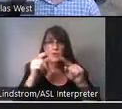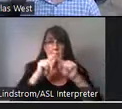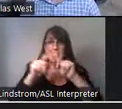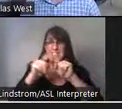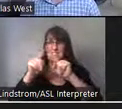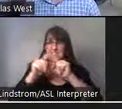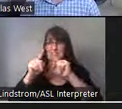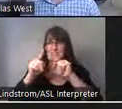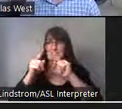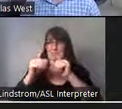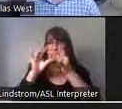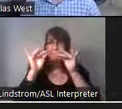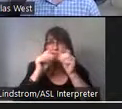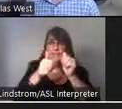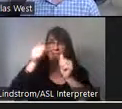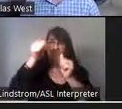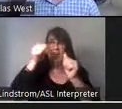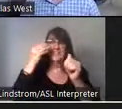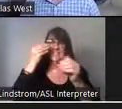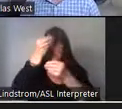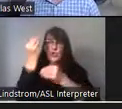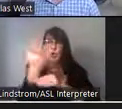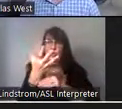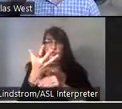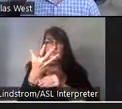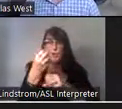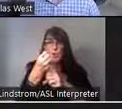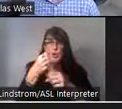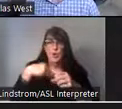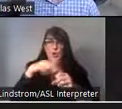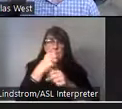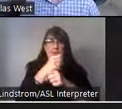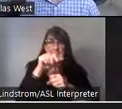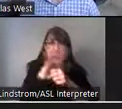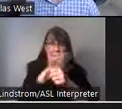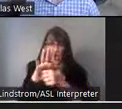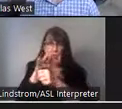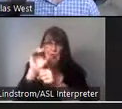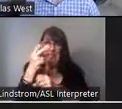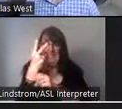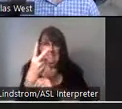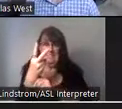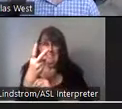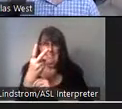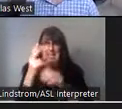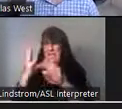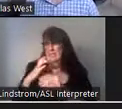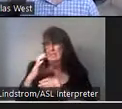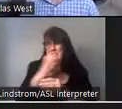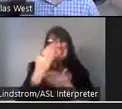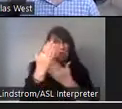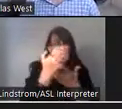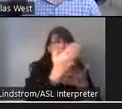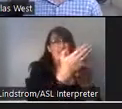comments on our advance notice proposed rulemaking, but this is certainly an area where I can see the subcommittee's recommendations